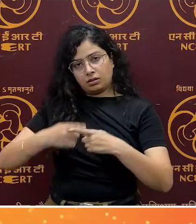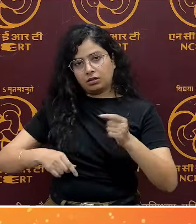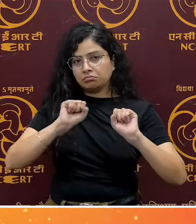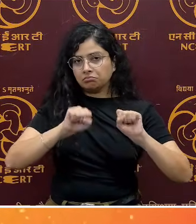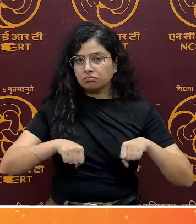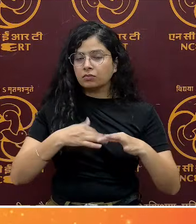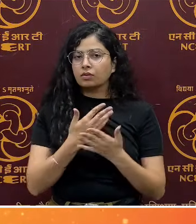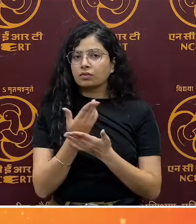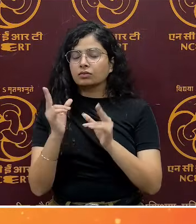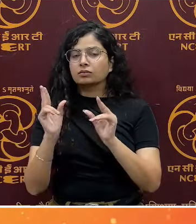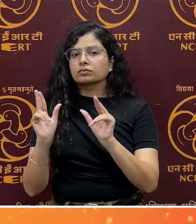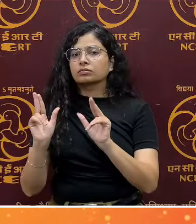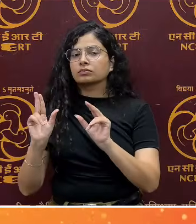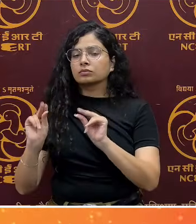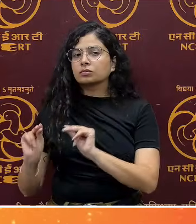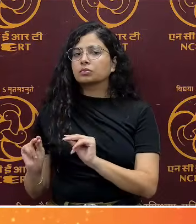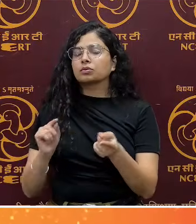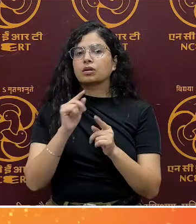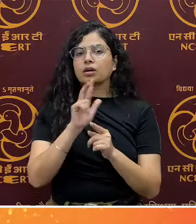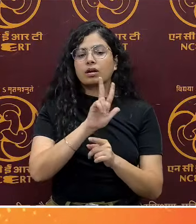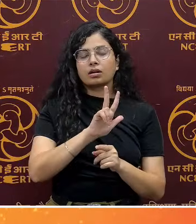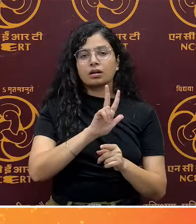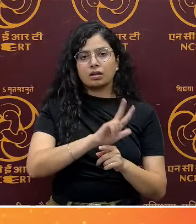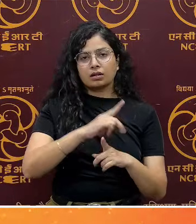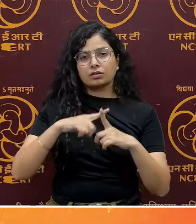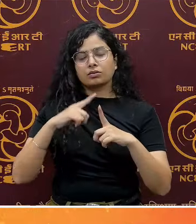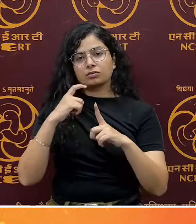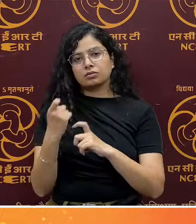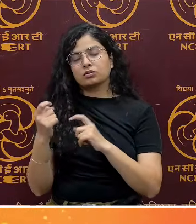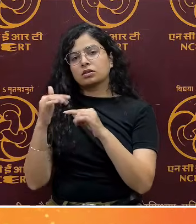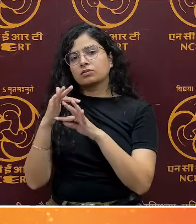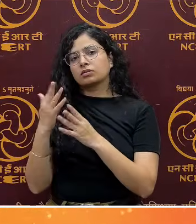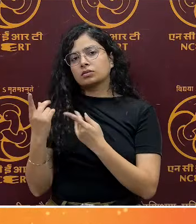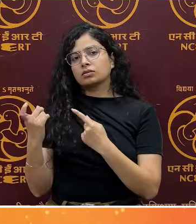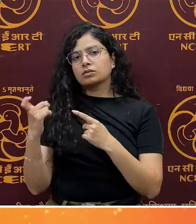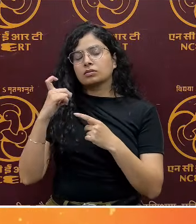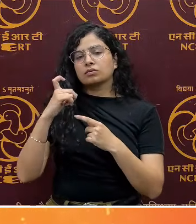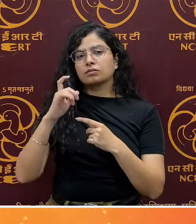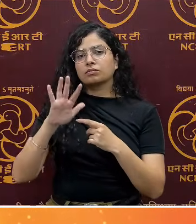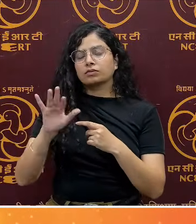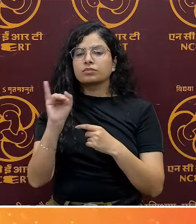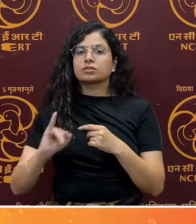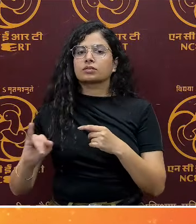this 8 into 7, that is 56, and its half will be